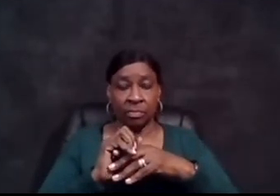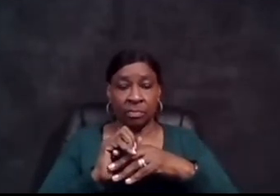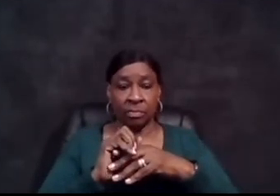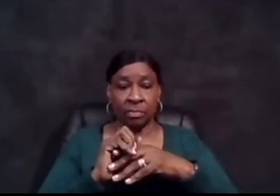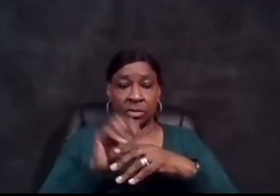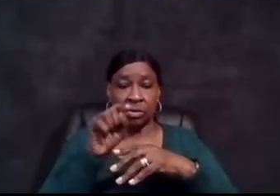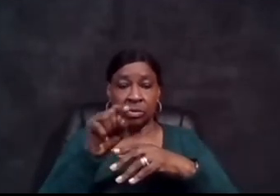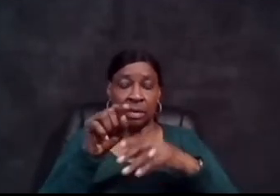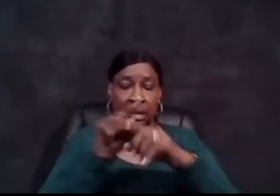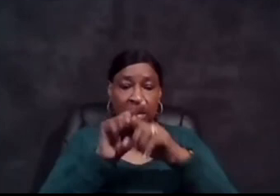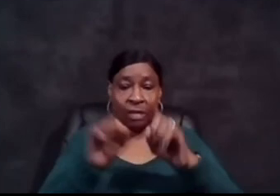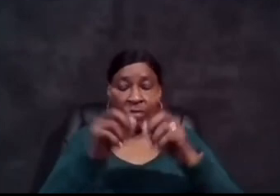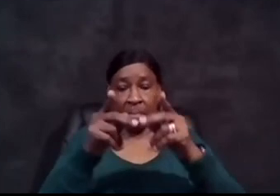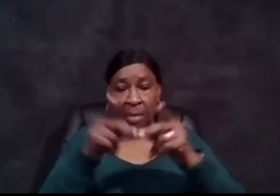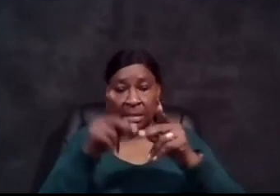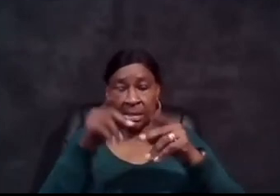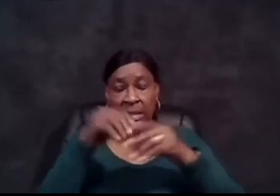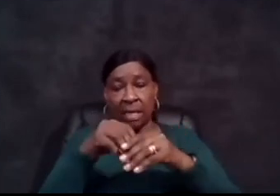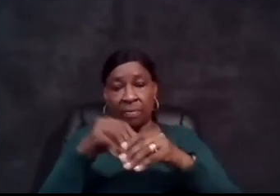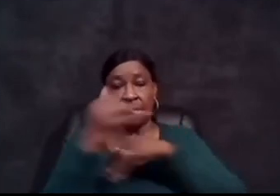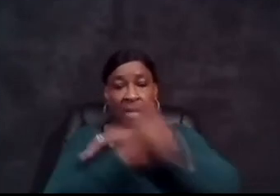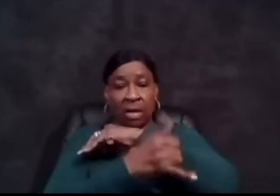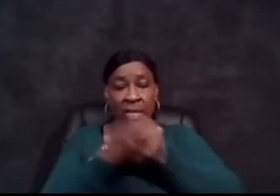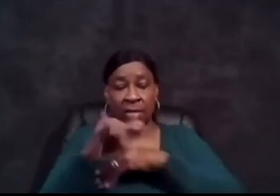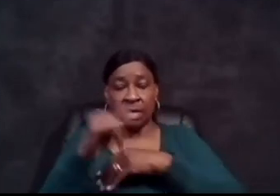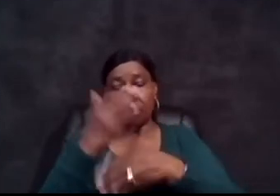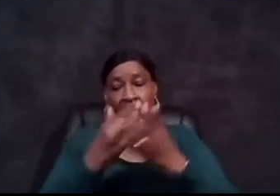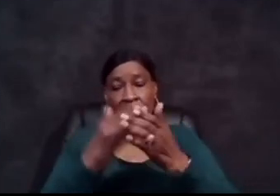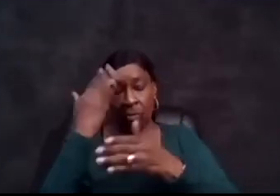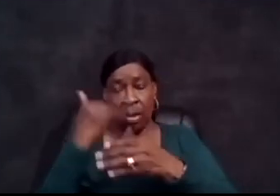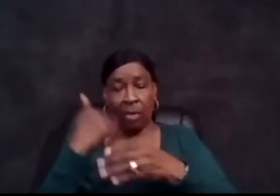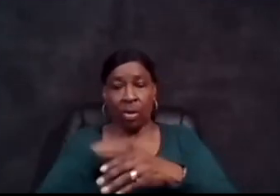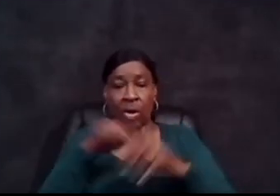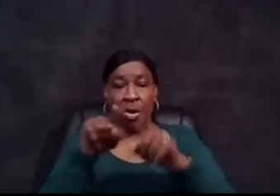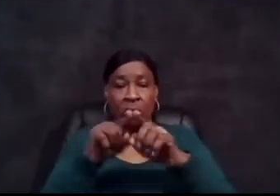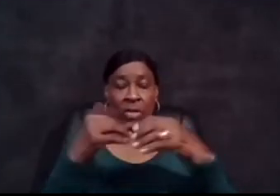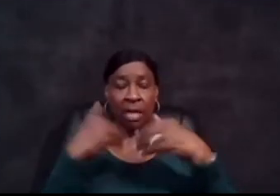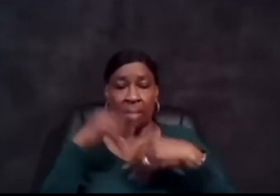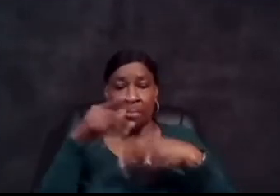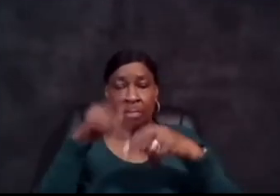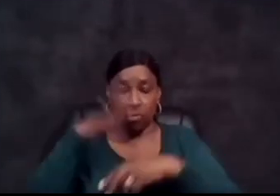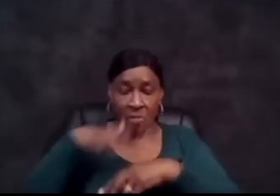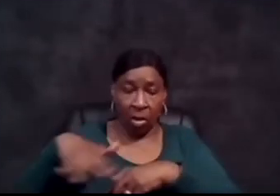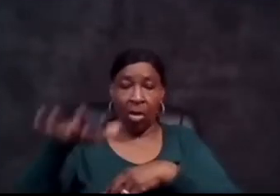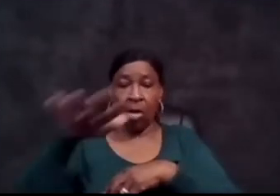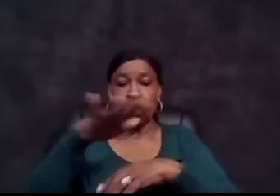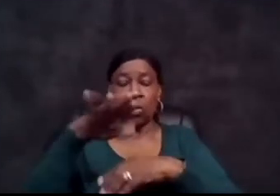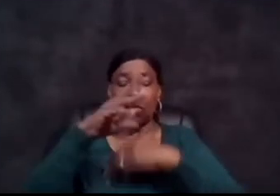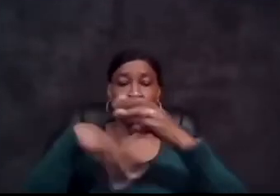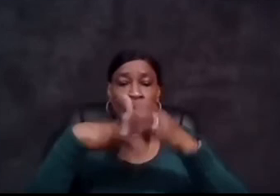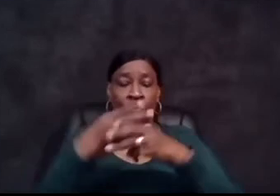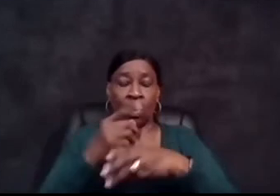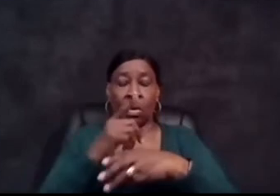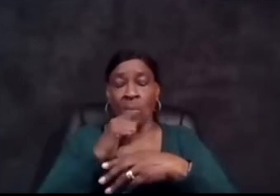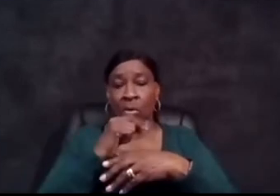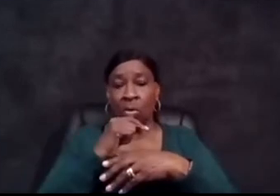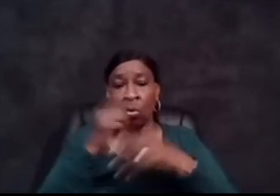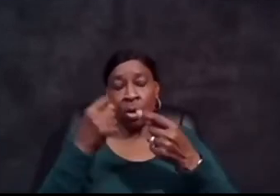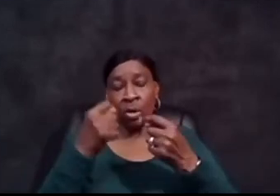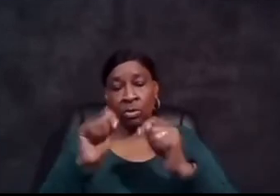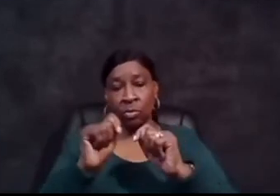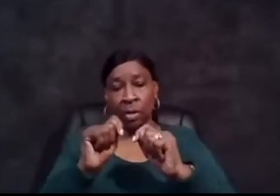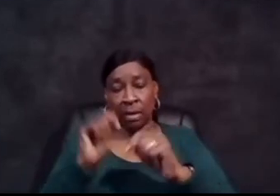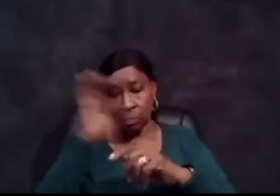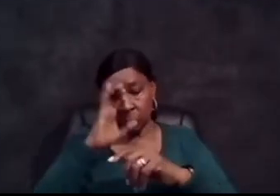different places in the country is part of why we have also people from all over the world who are trying to seek